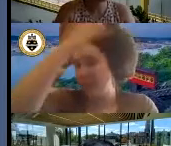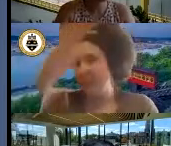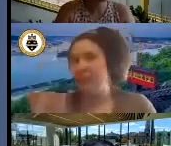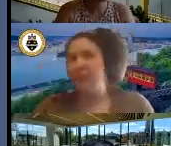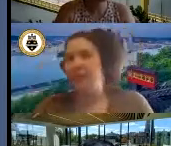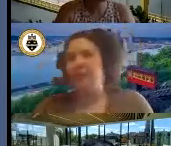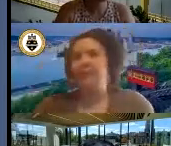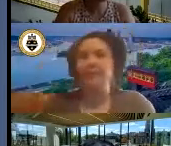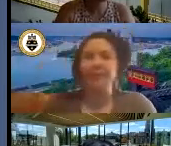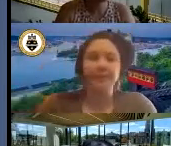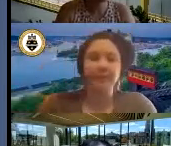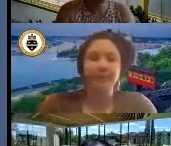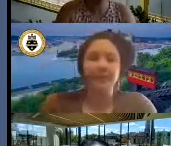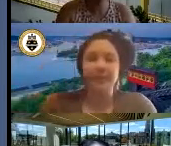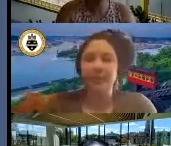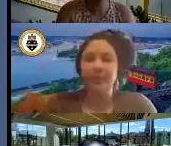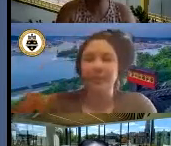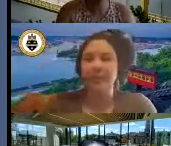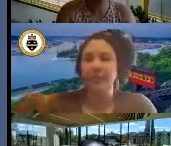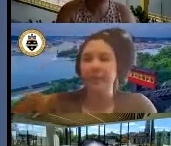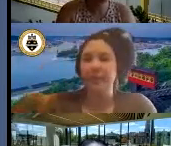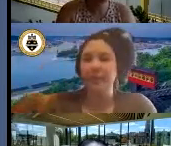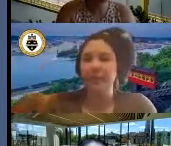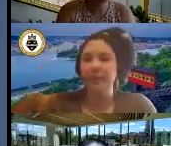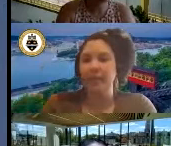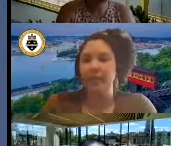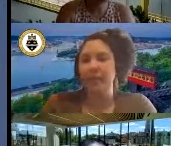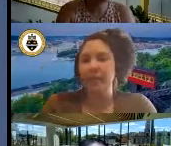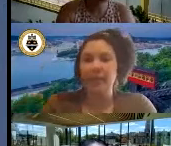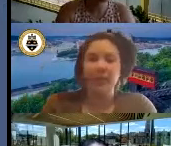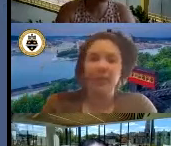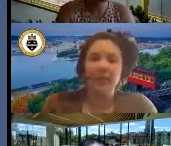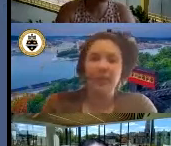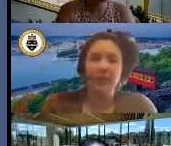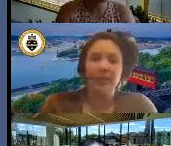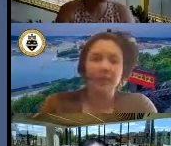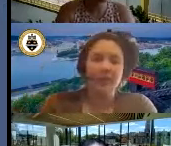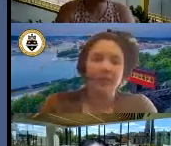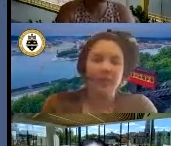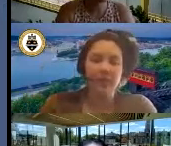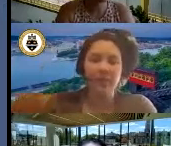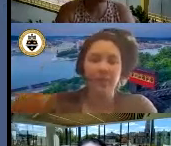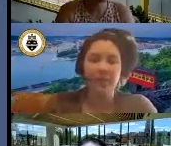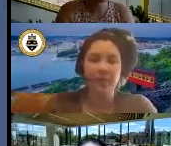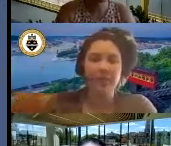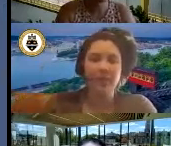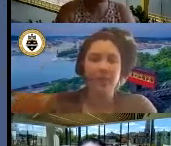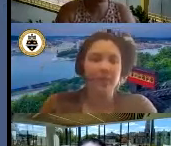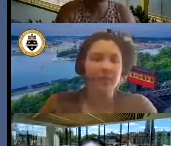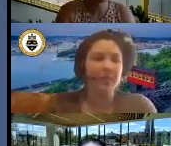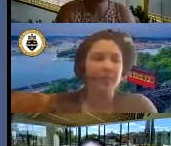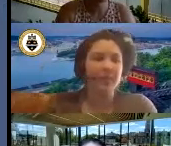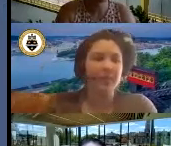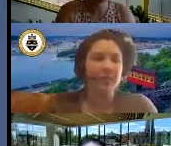chance where you'll be able to speak, you'll be able to ask questions. And the system that we're using right now is the raise hand